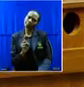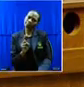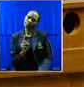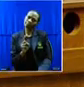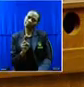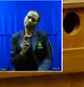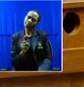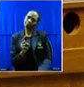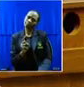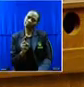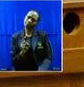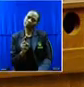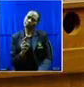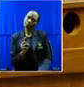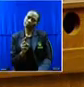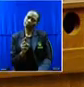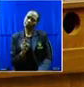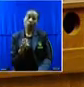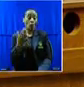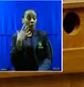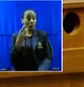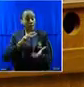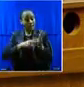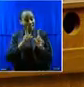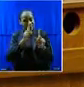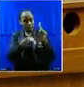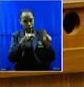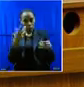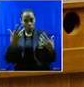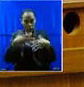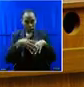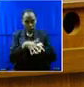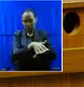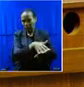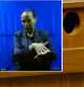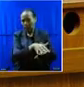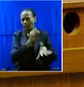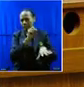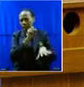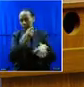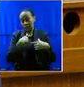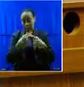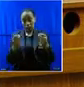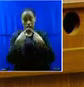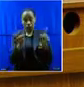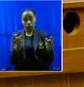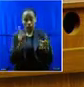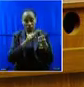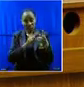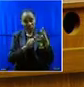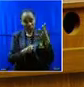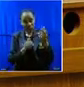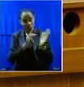pending the full implementation of these measures that we are announcing, there will